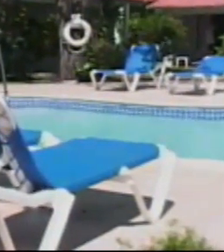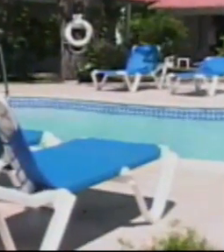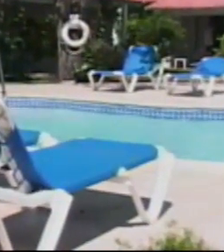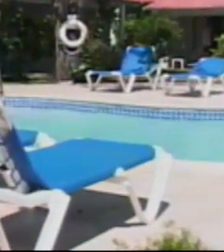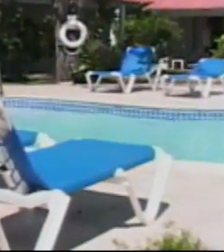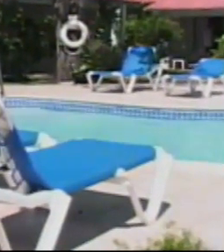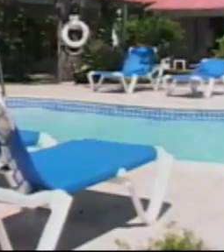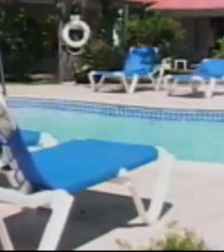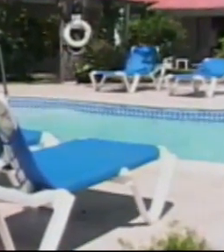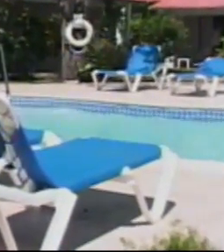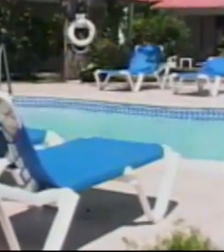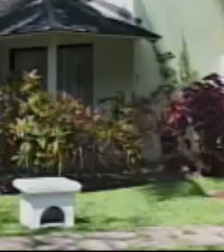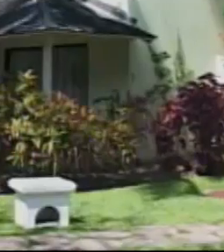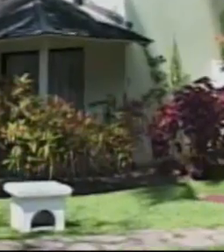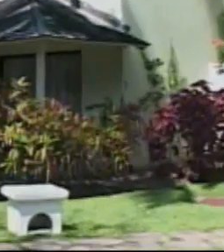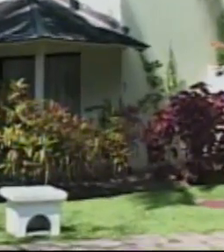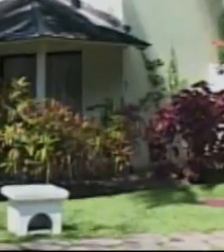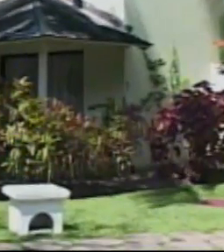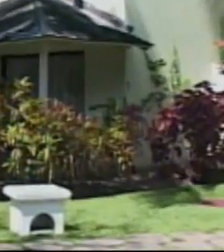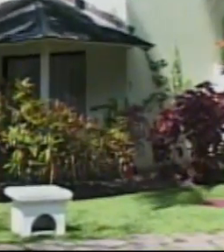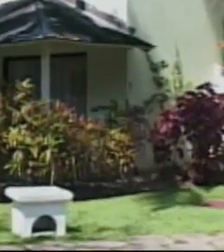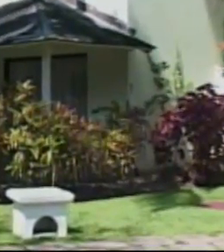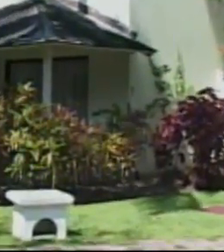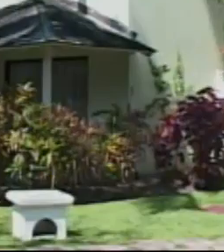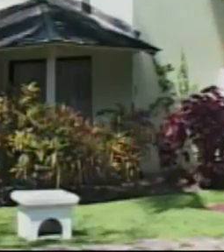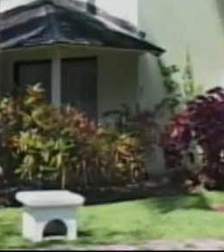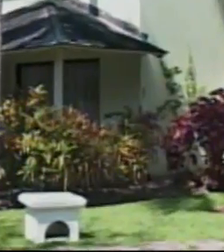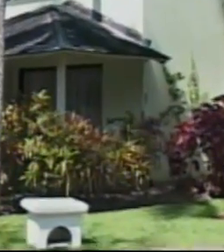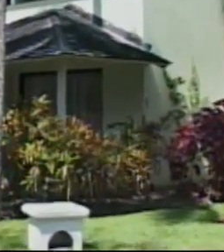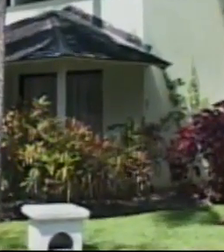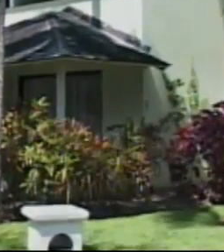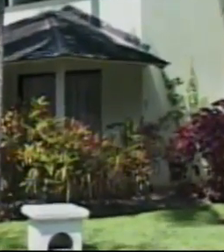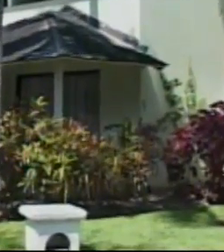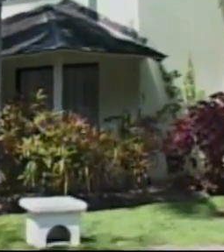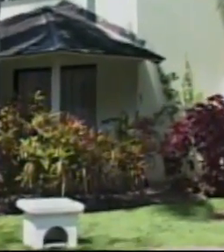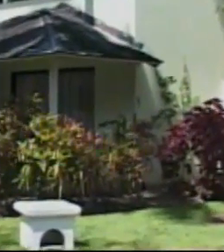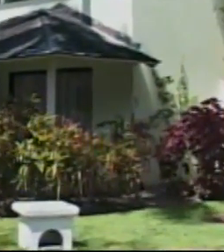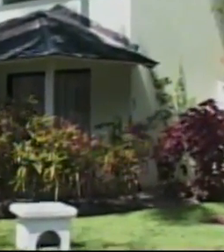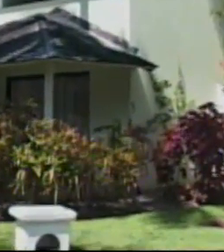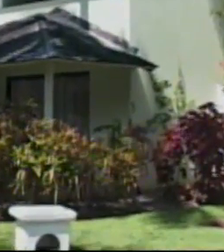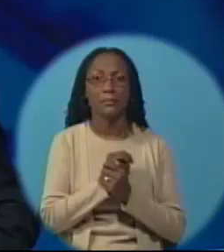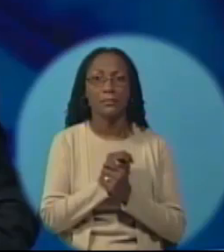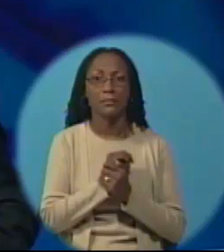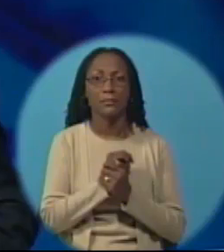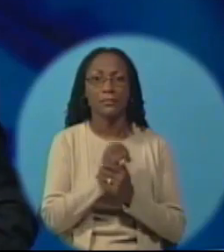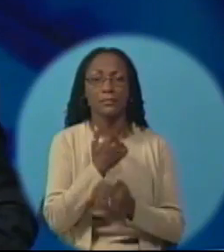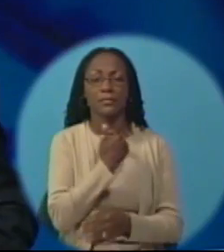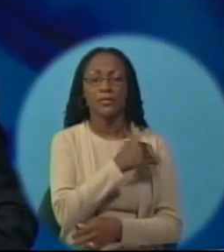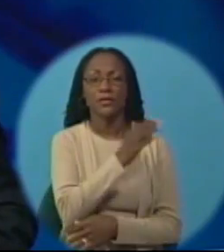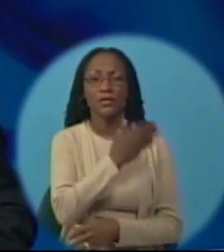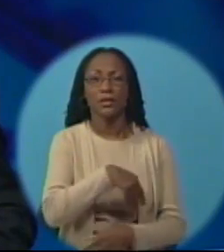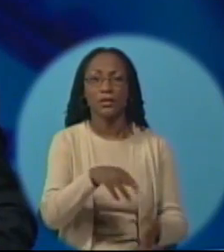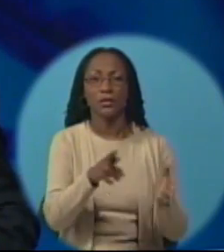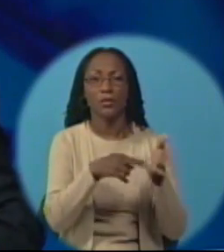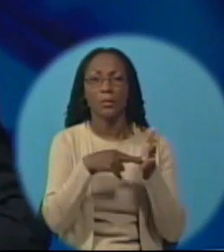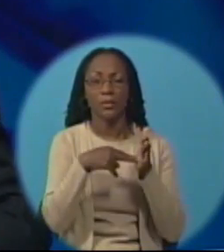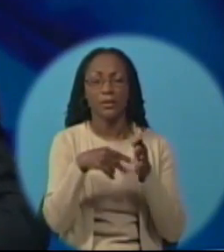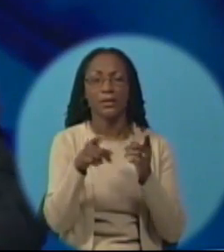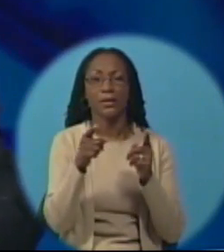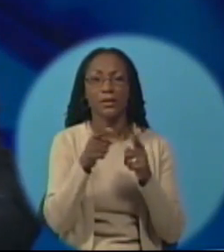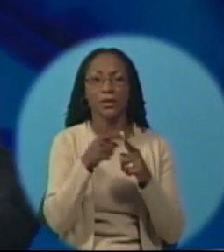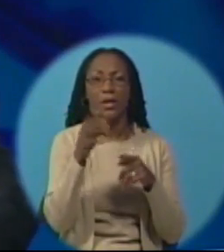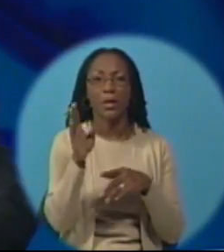to have a Sandals Beaches Resort in Barbados soon. Peter Thorne, CBC News. China's Ambassador to